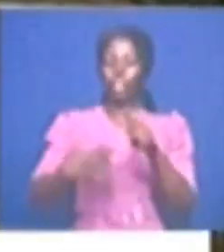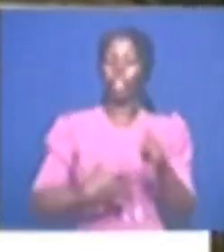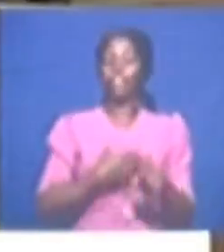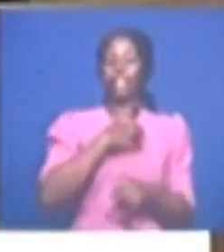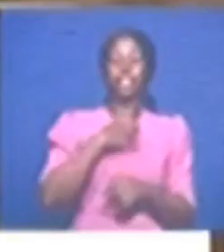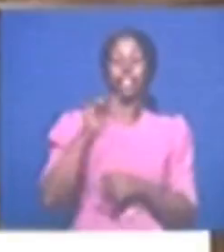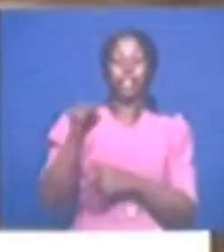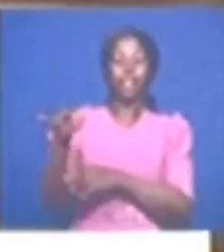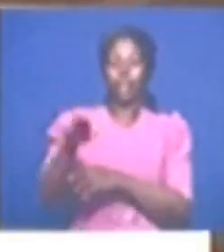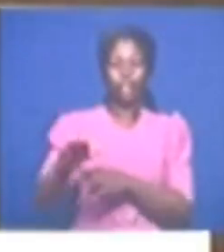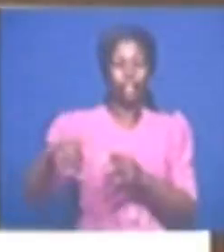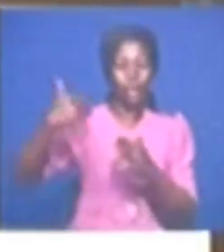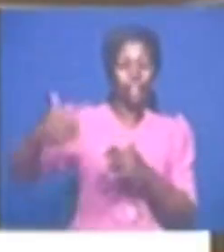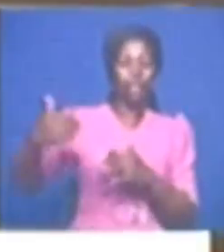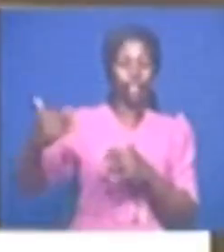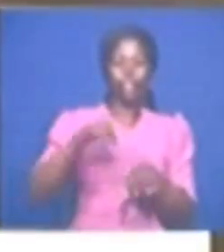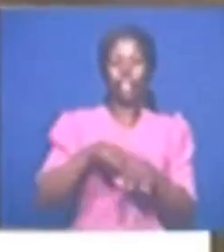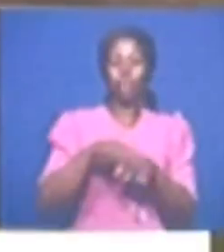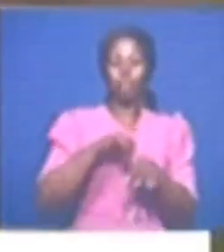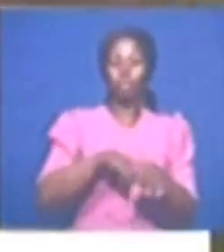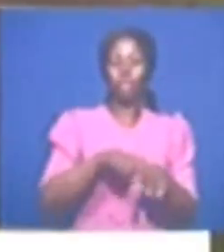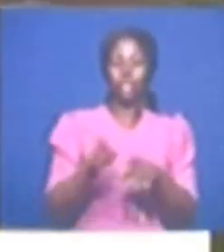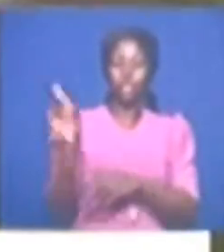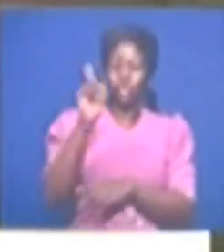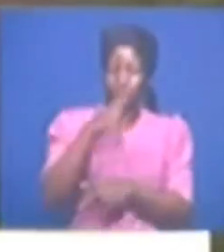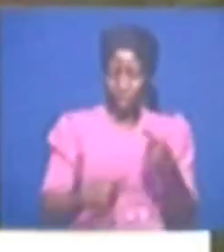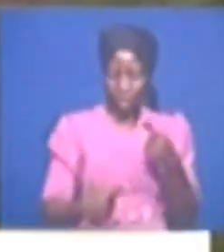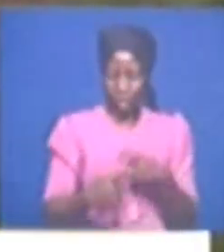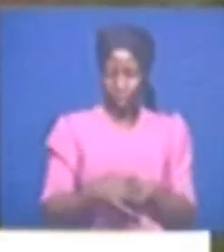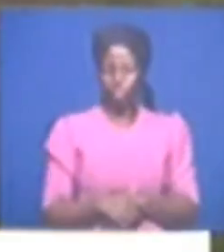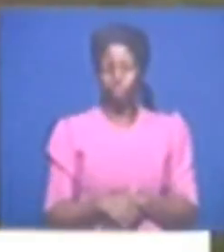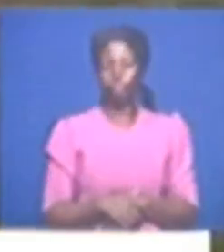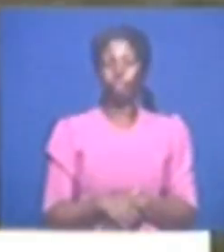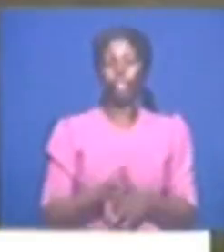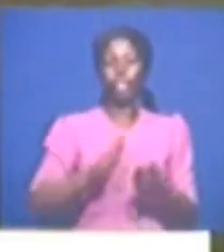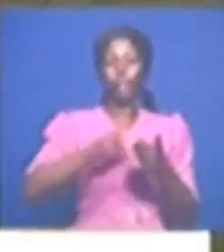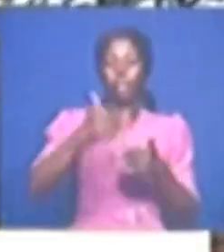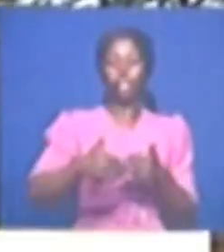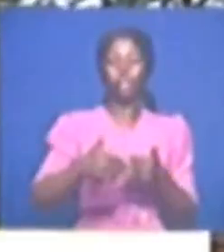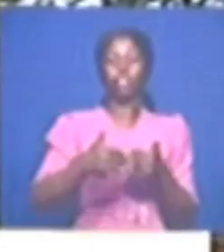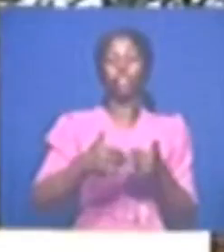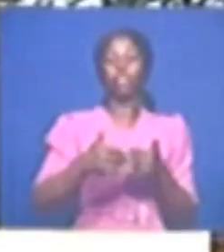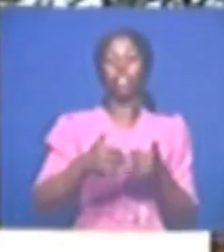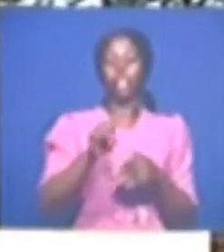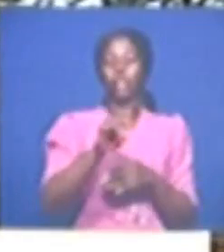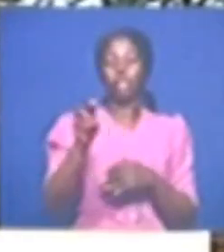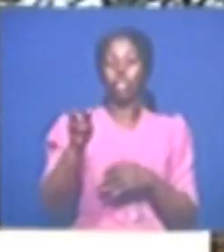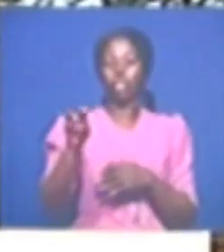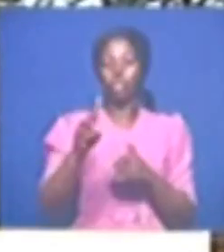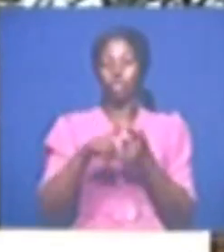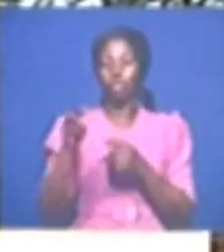season. Rehabilitation of the Ewaso Nyiro to Masai Mara road is ongoing.